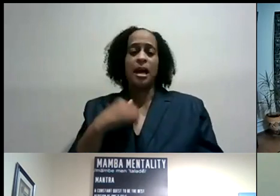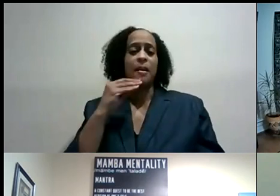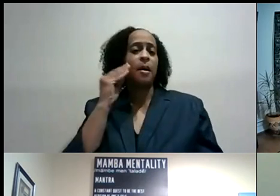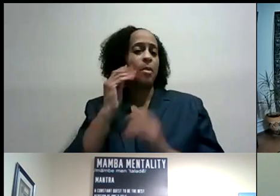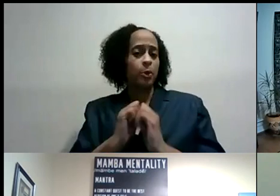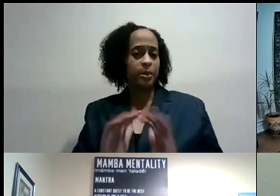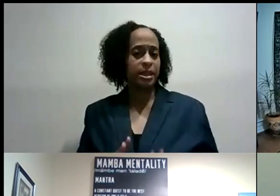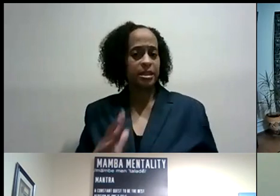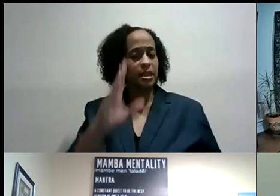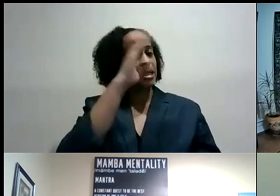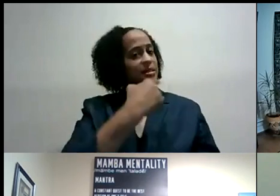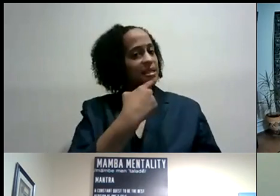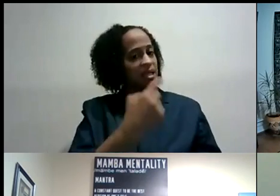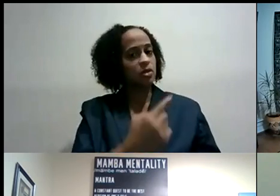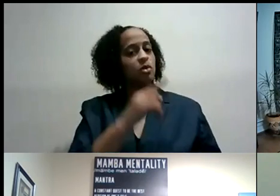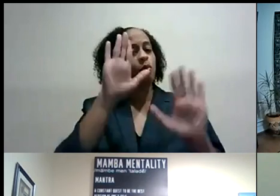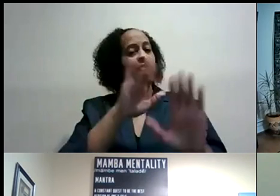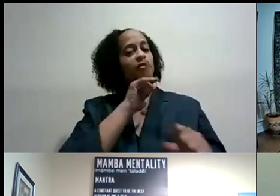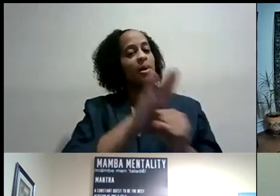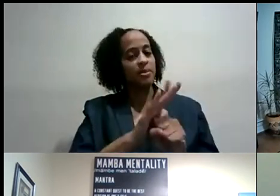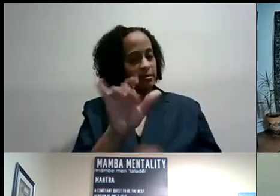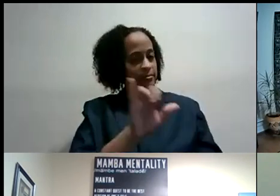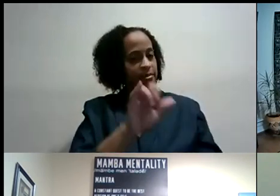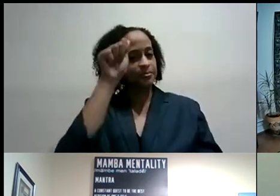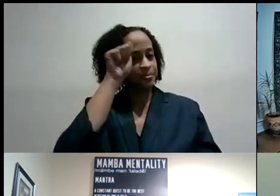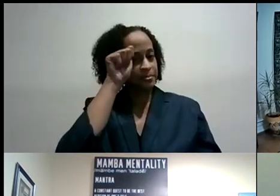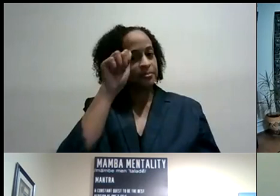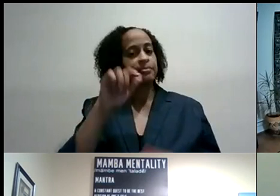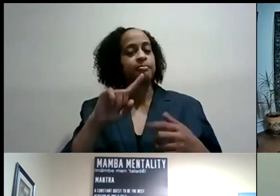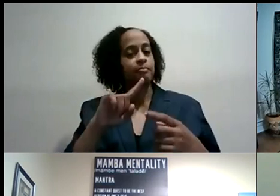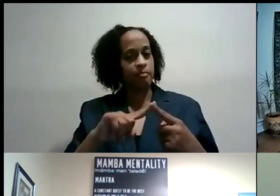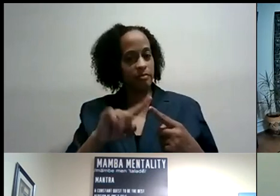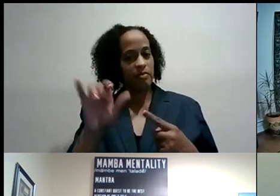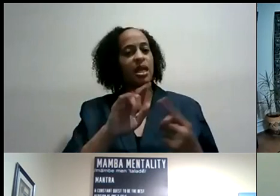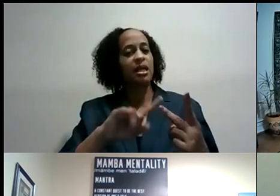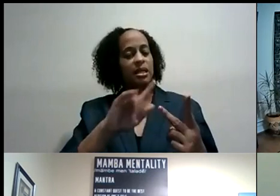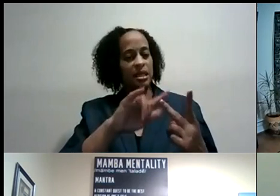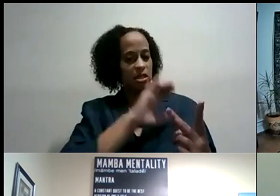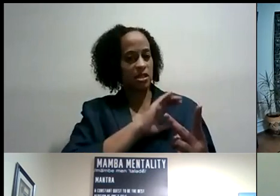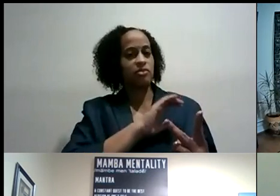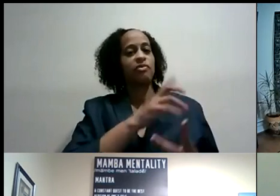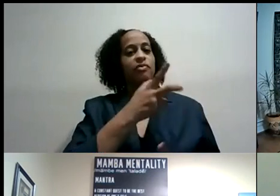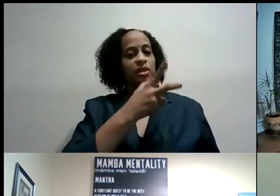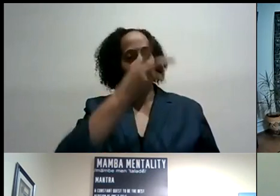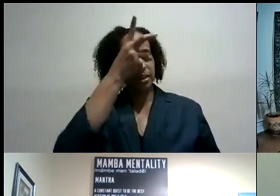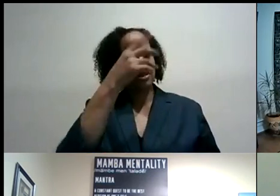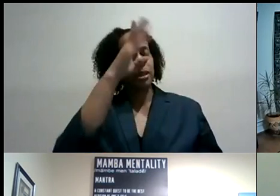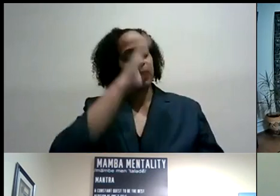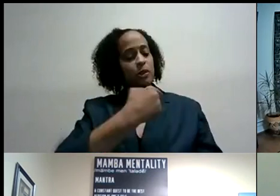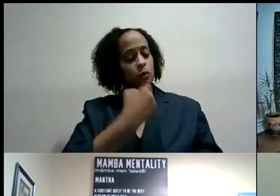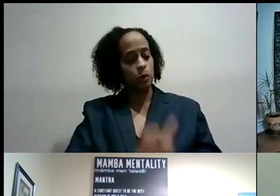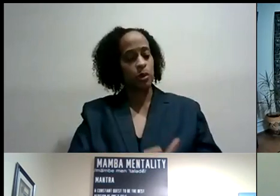says, I want one more promise again, as he did with Adam, as he did with Cain's father and mother. God told him,